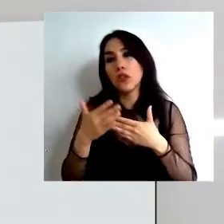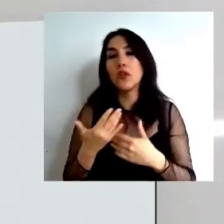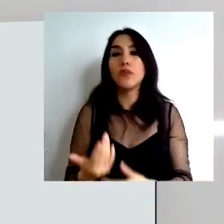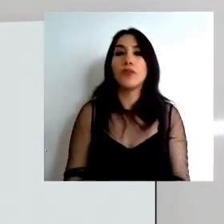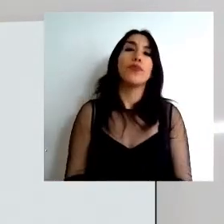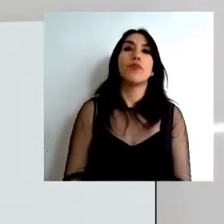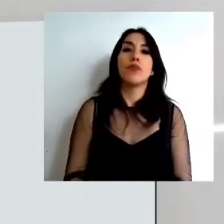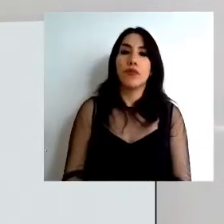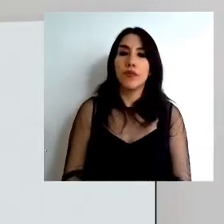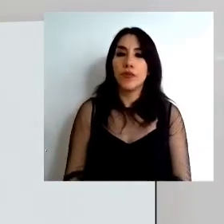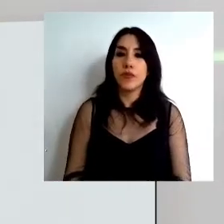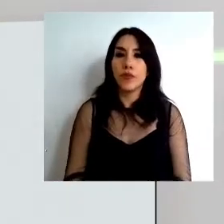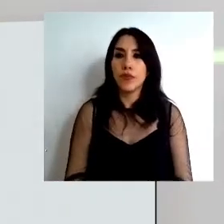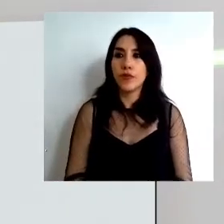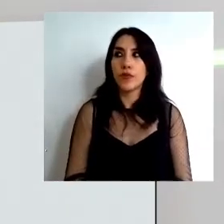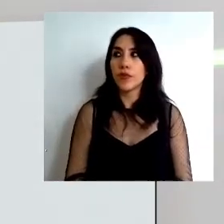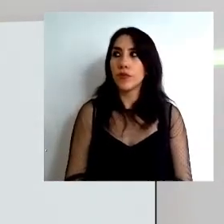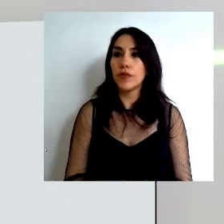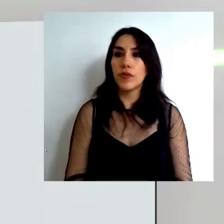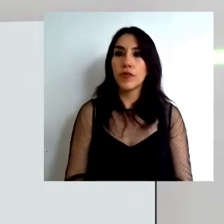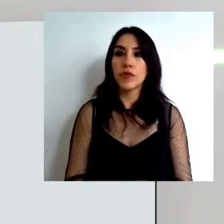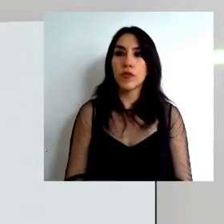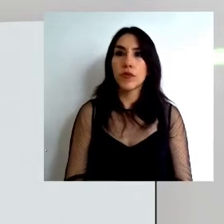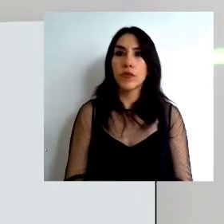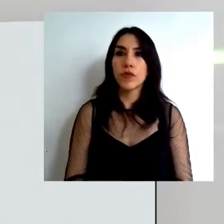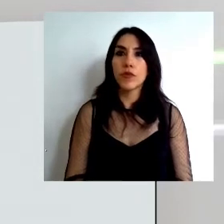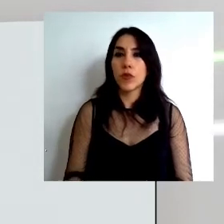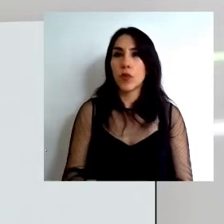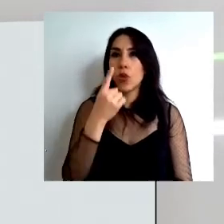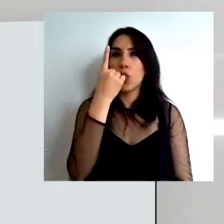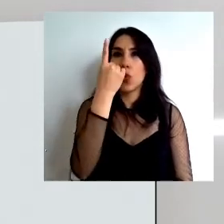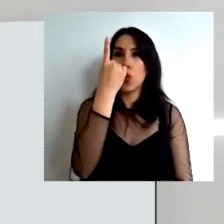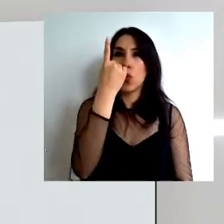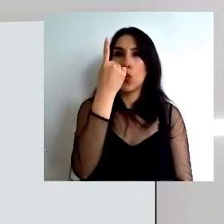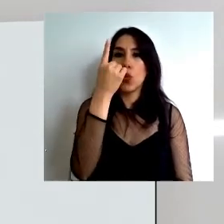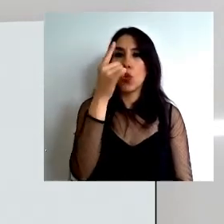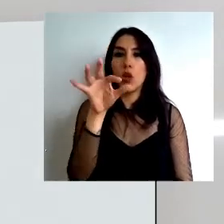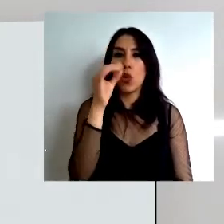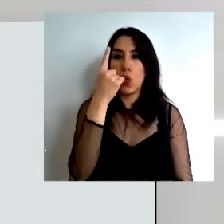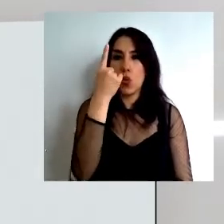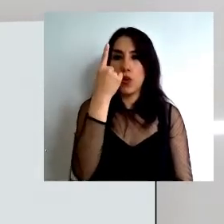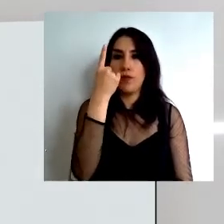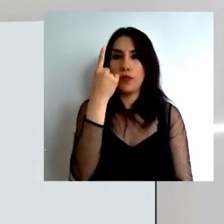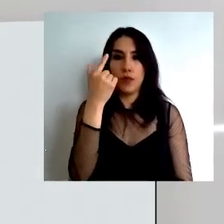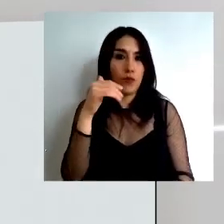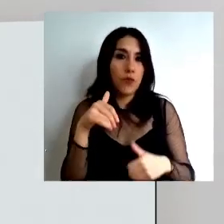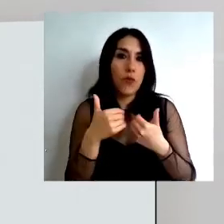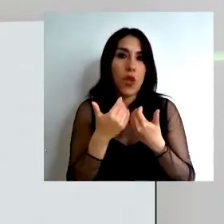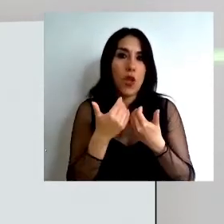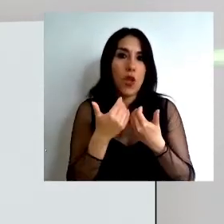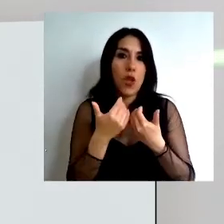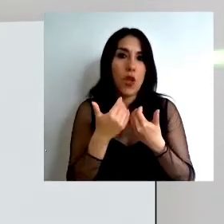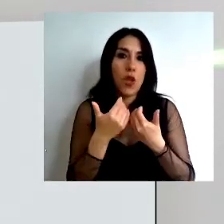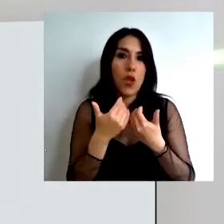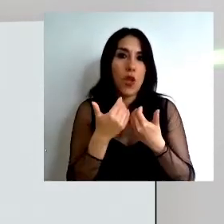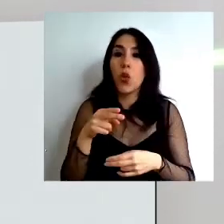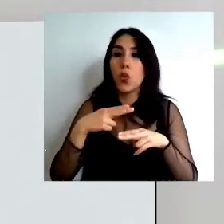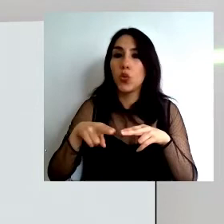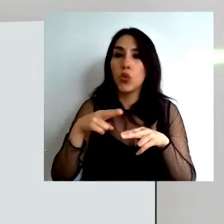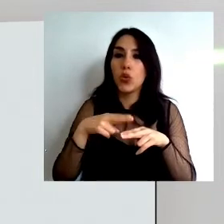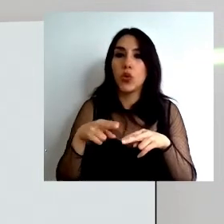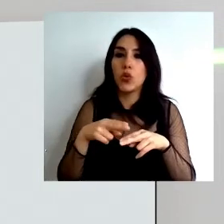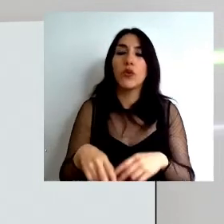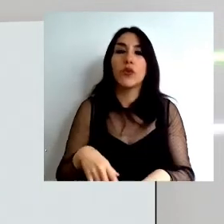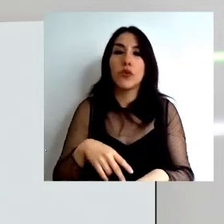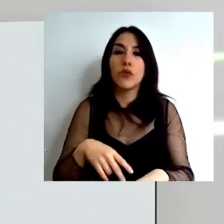indicator is how many people use indeed the documents which we